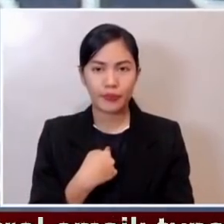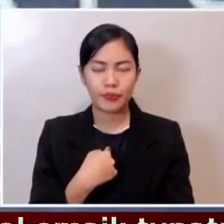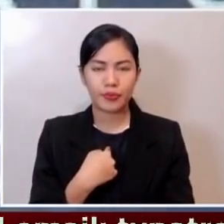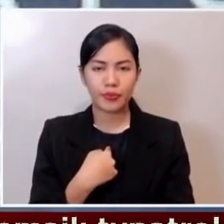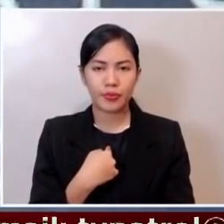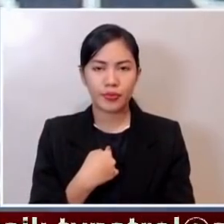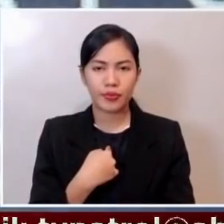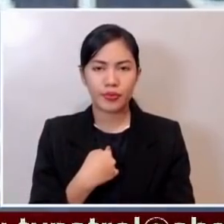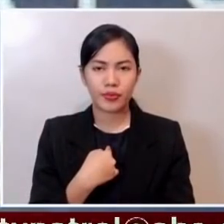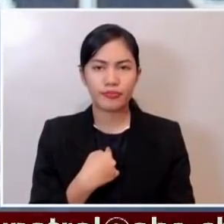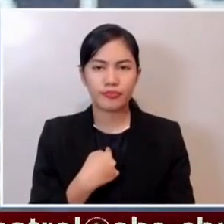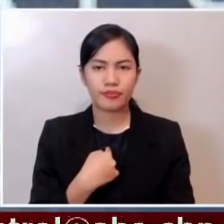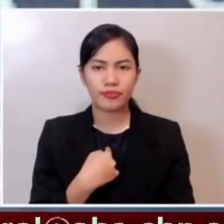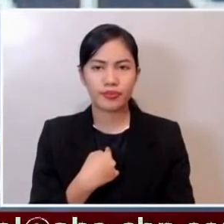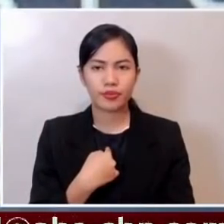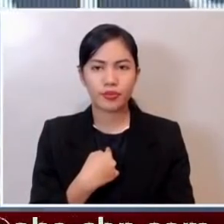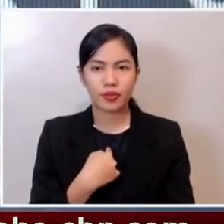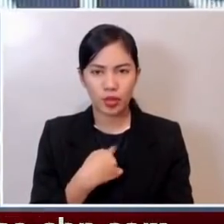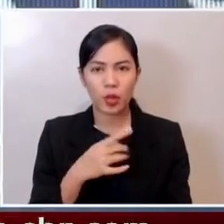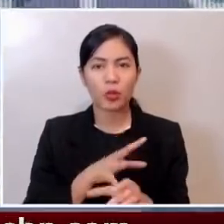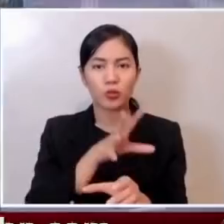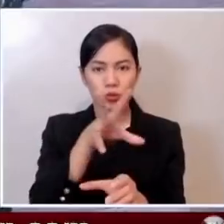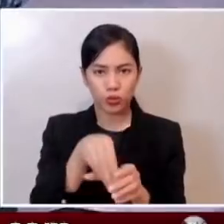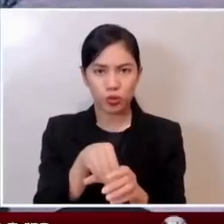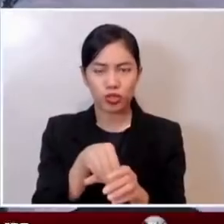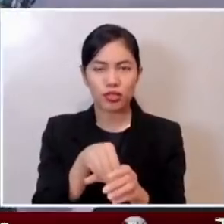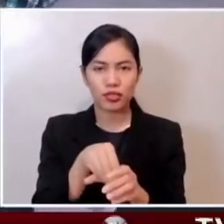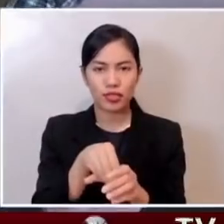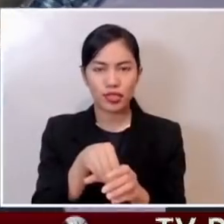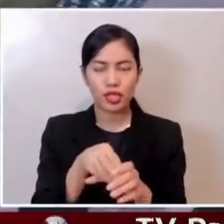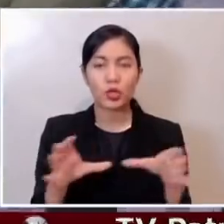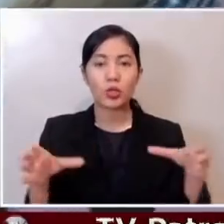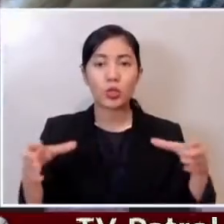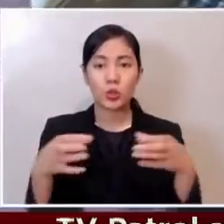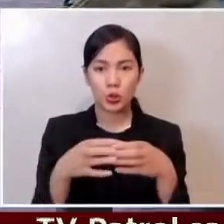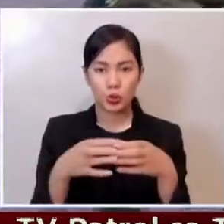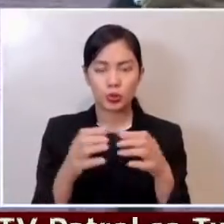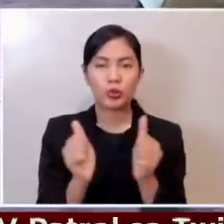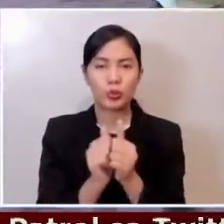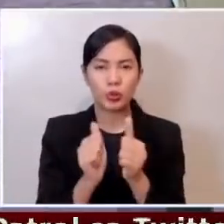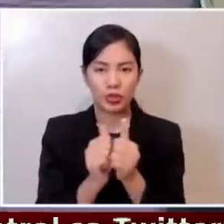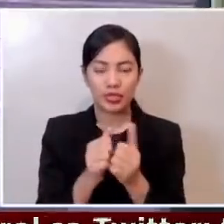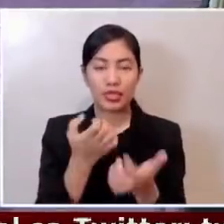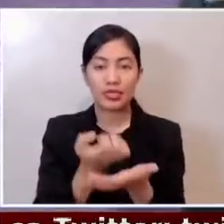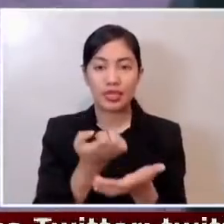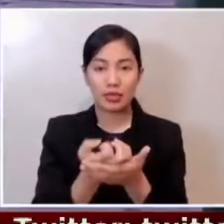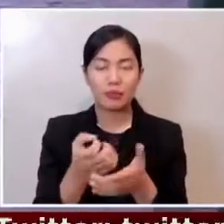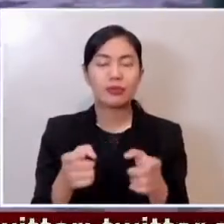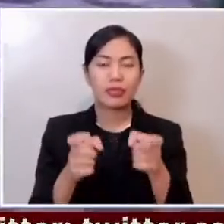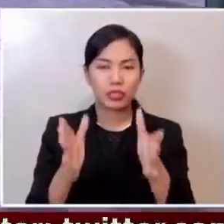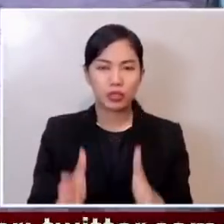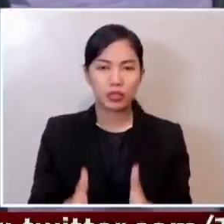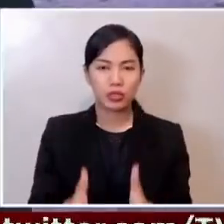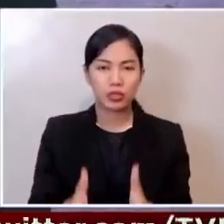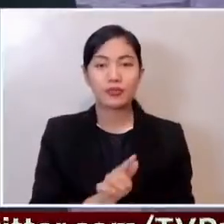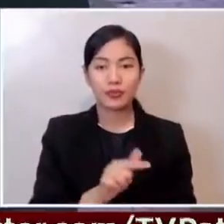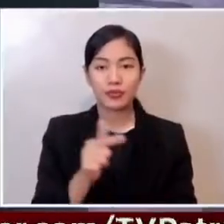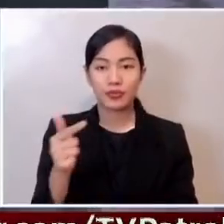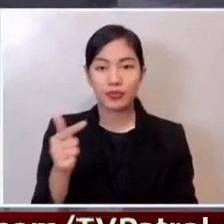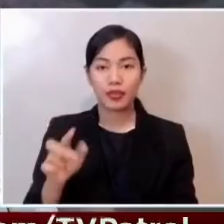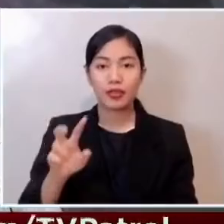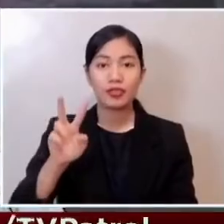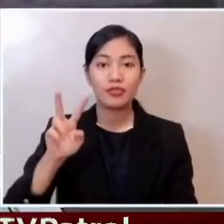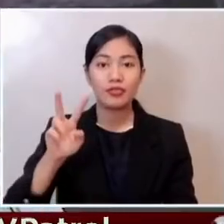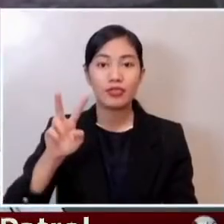involved in a head-on collision with the economic managers. Si dating Vice President Kabayan Noli De Castro, formal na